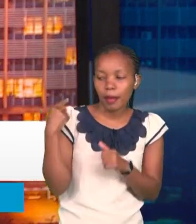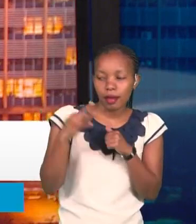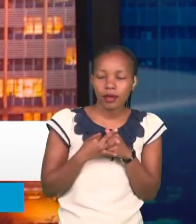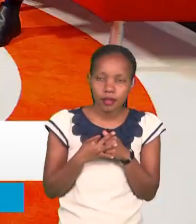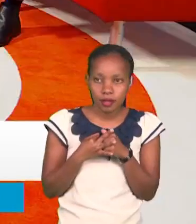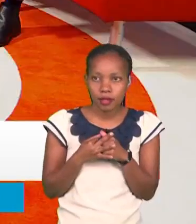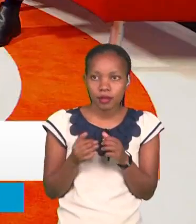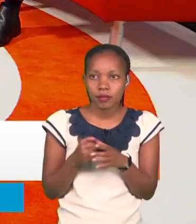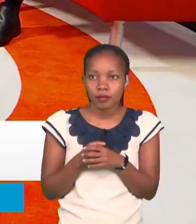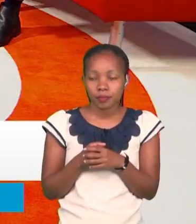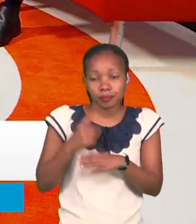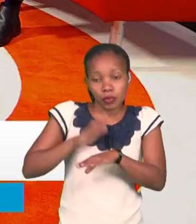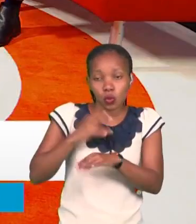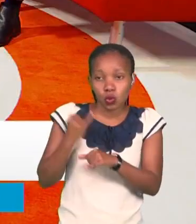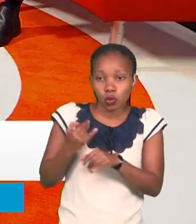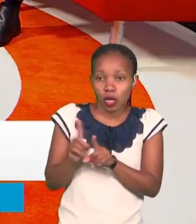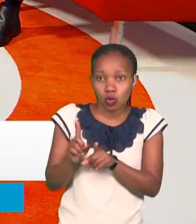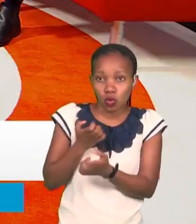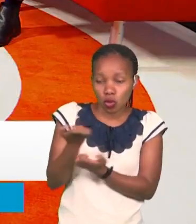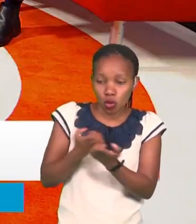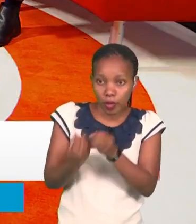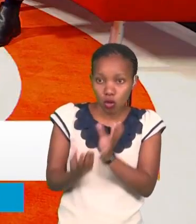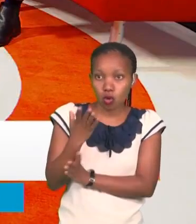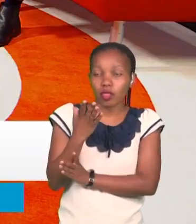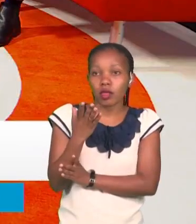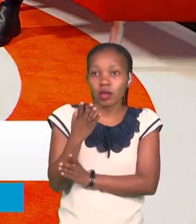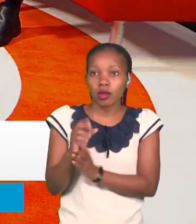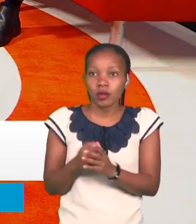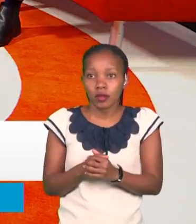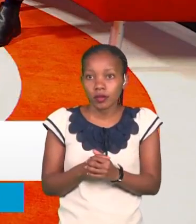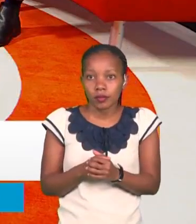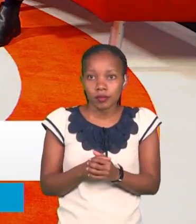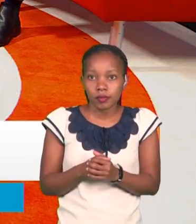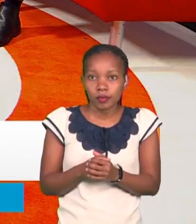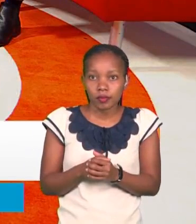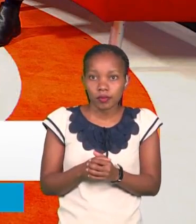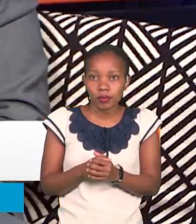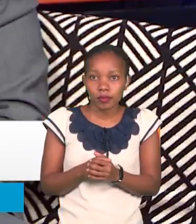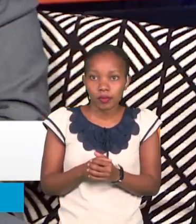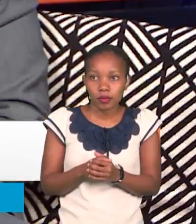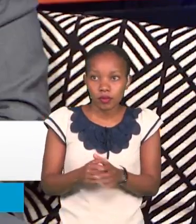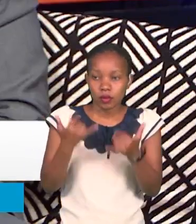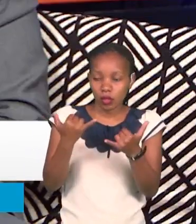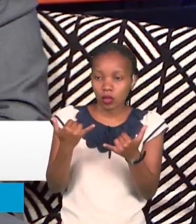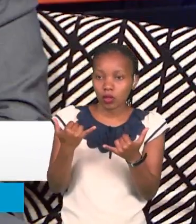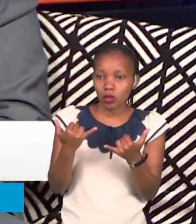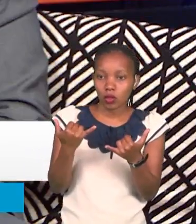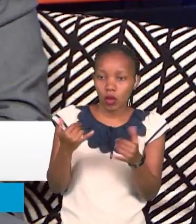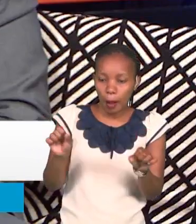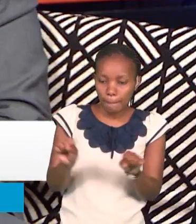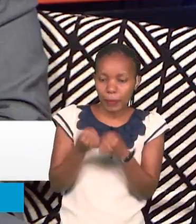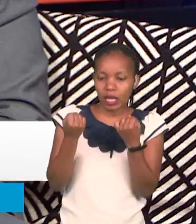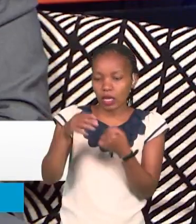Yes. Decent jobs and economic growth. Yep. And so that's we are going up to the 17th. We only take a break